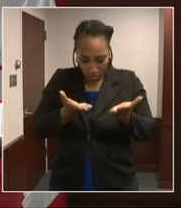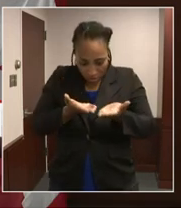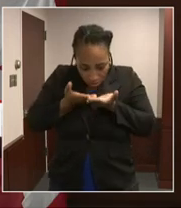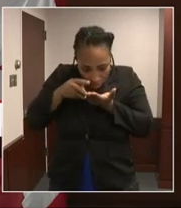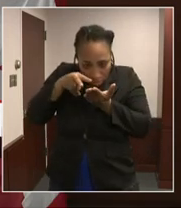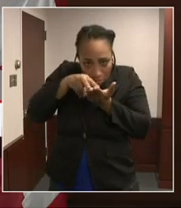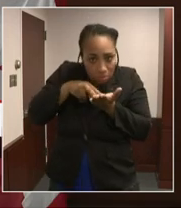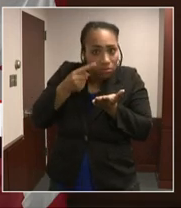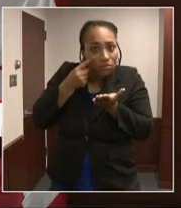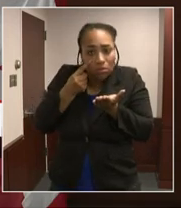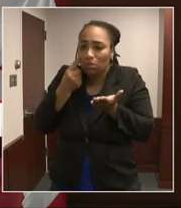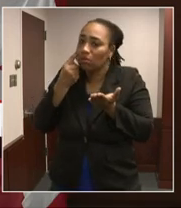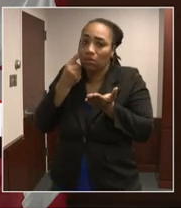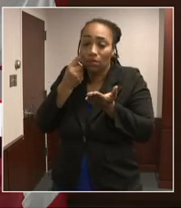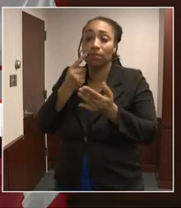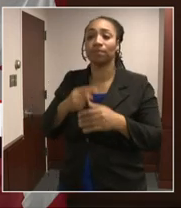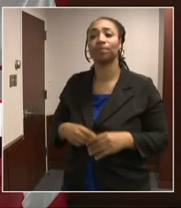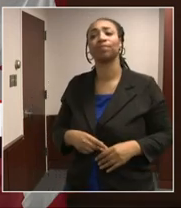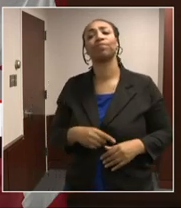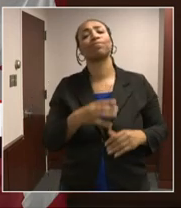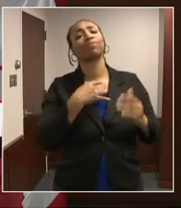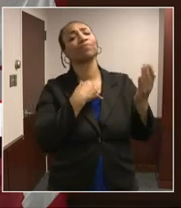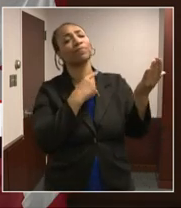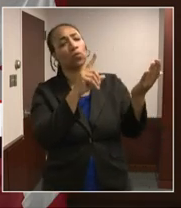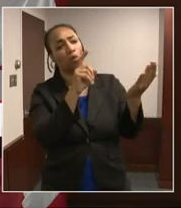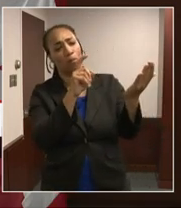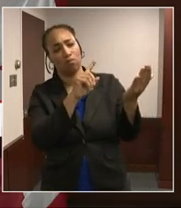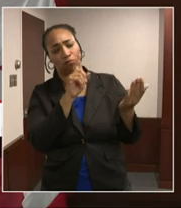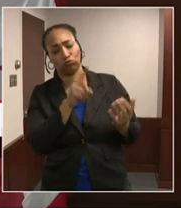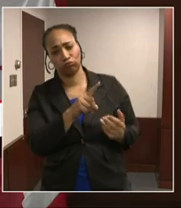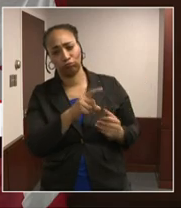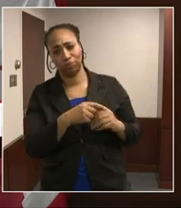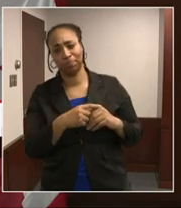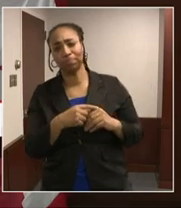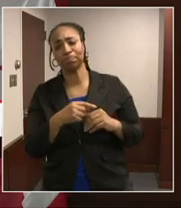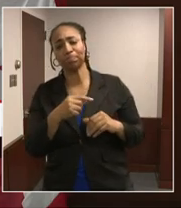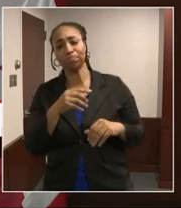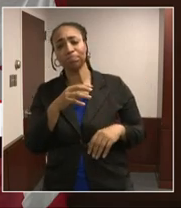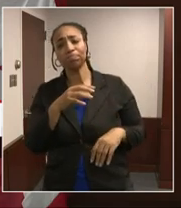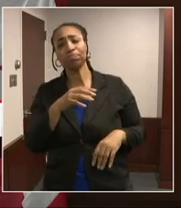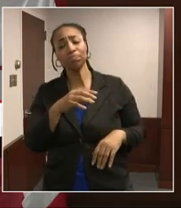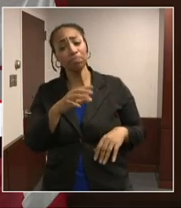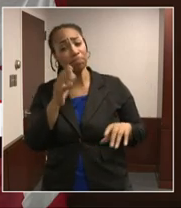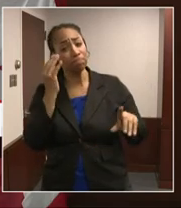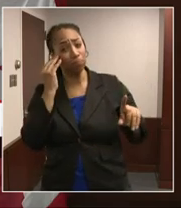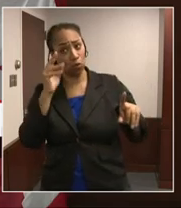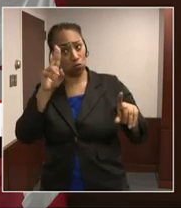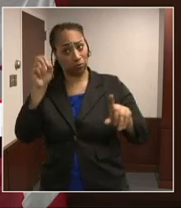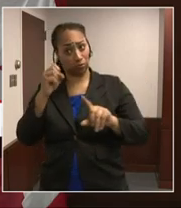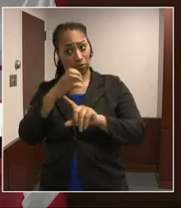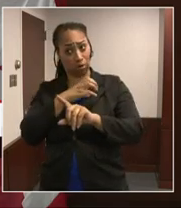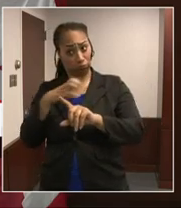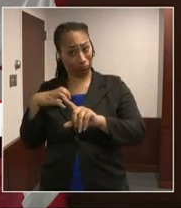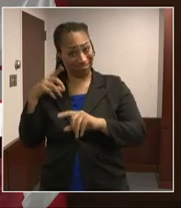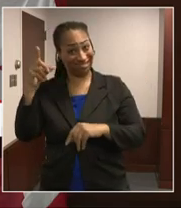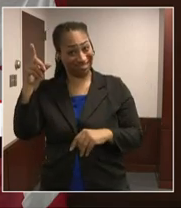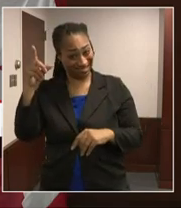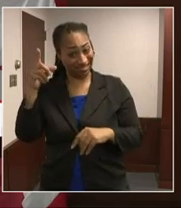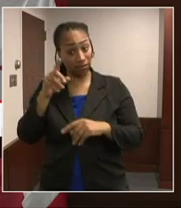question, you mentioned it would take a lot, for Congress to, pass that Bowser Act that's